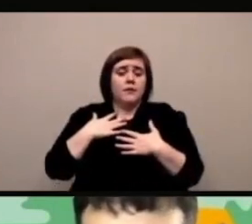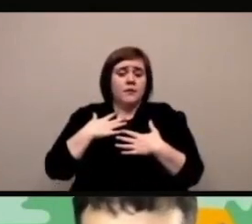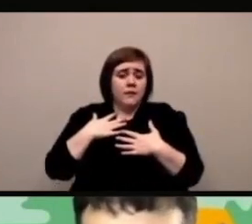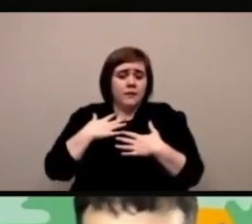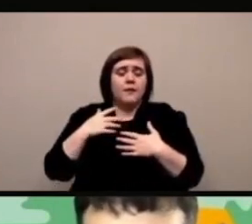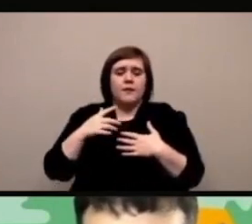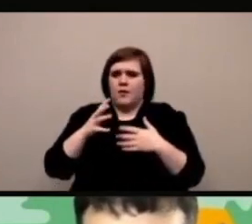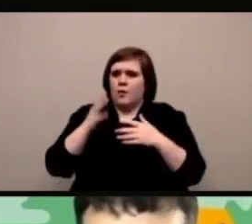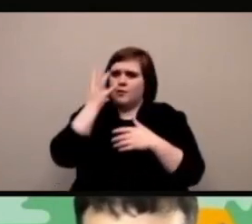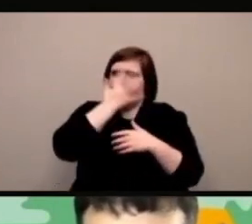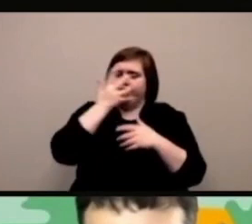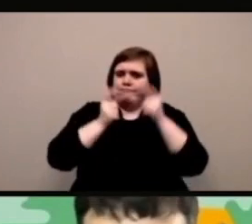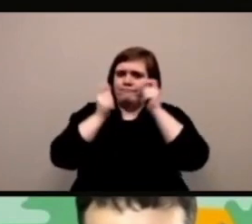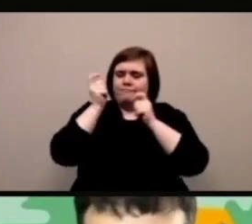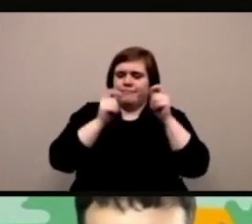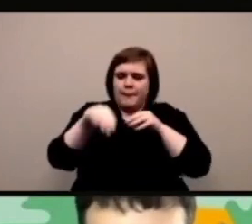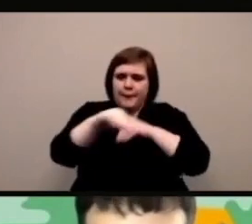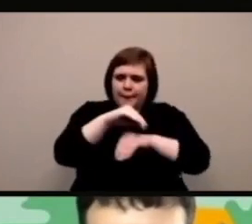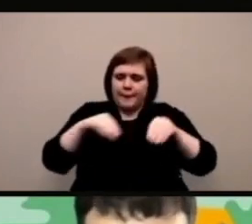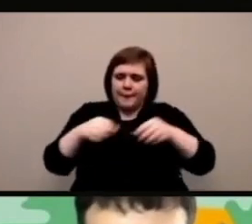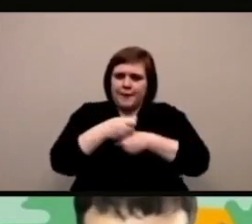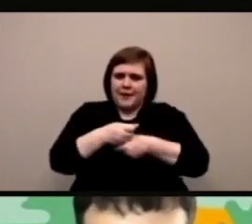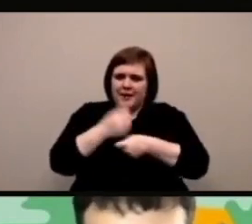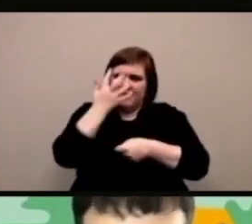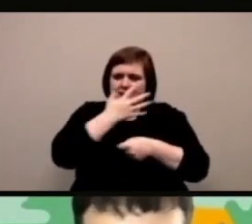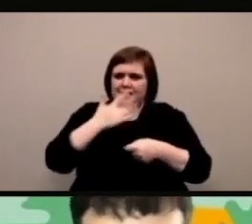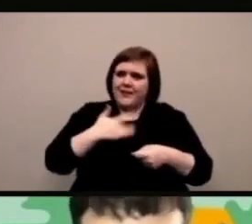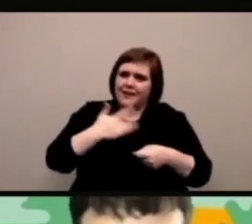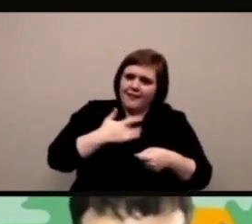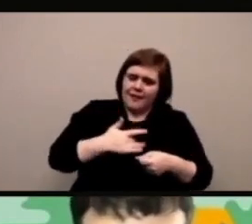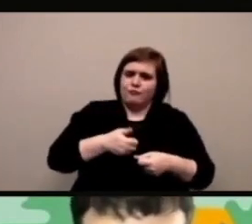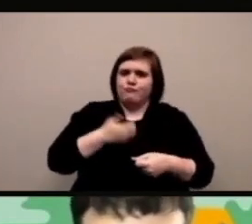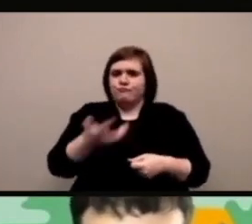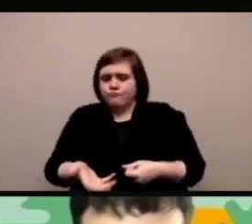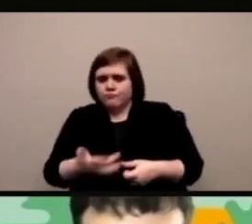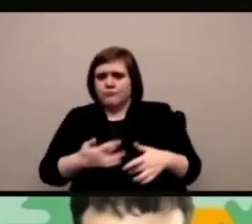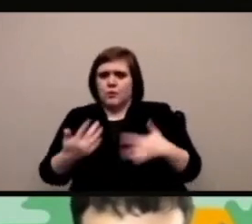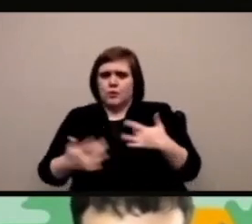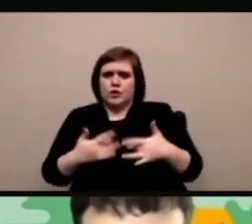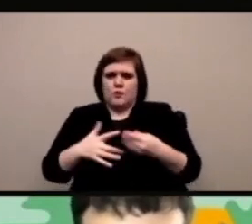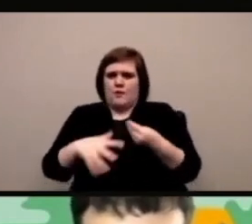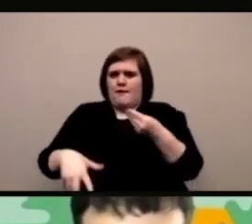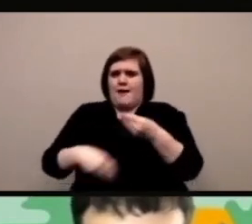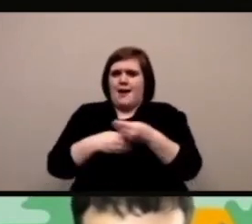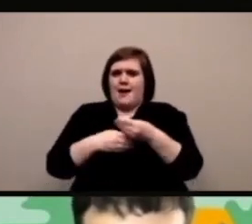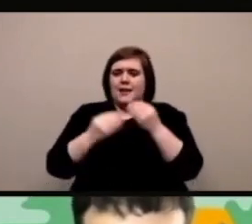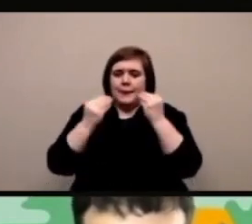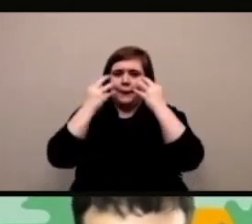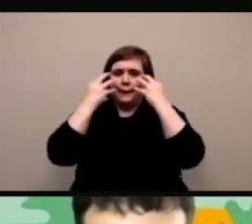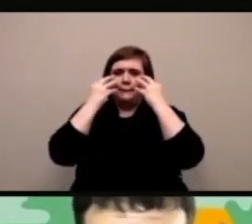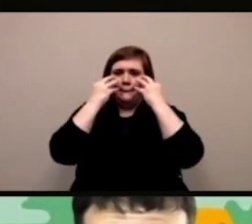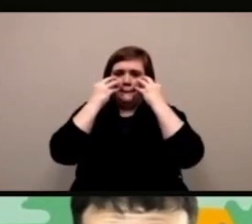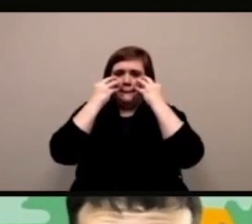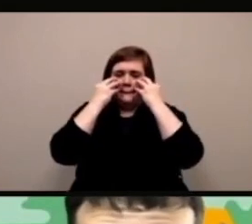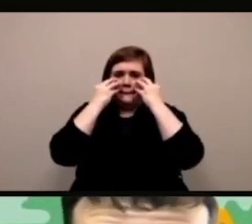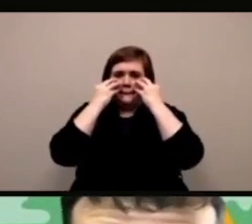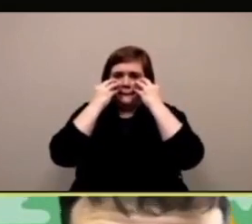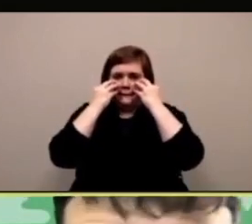making faces, talking about feeling and emotion. So I added this like, blushing.